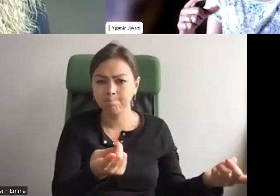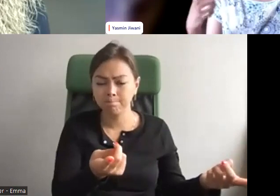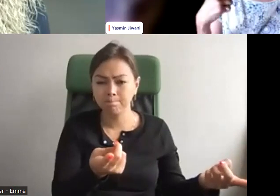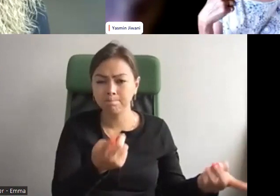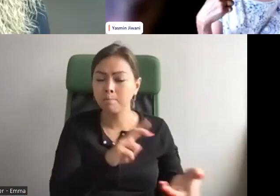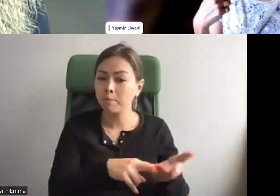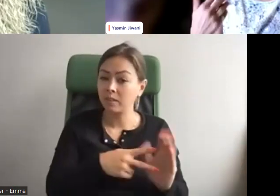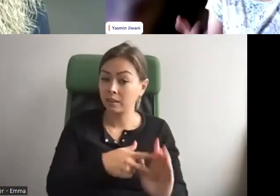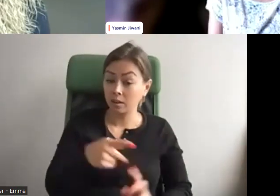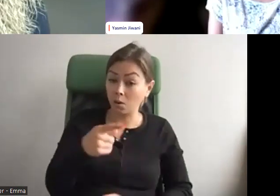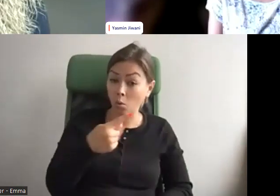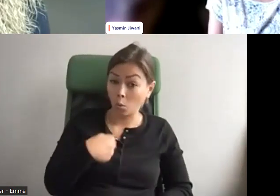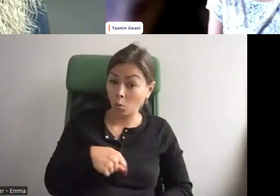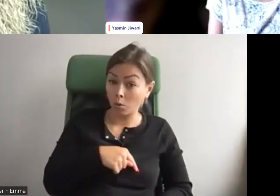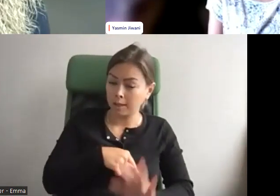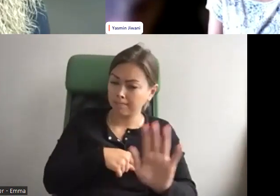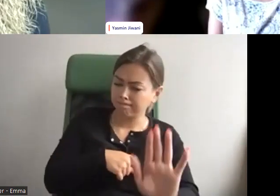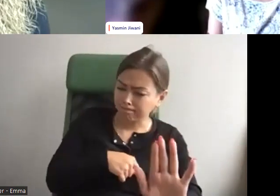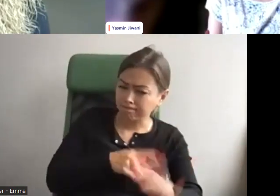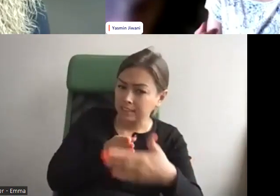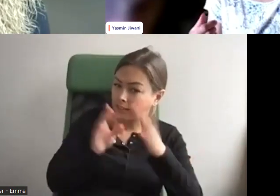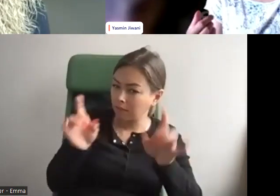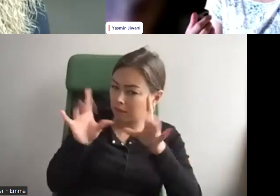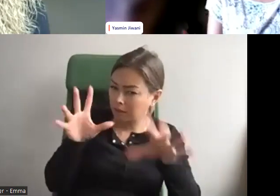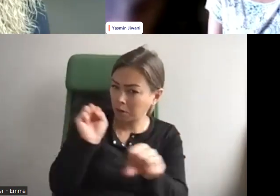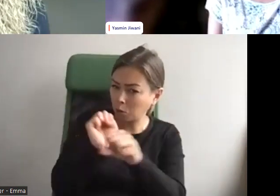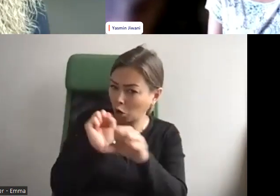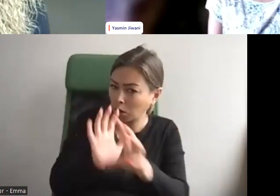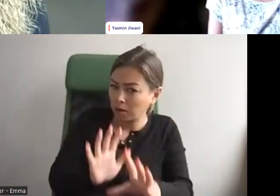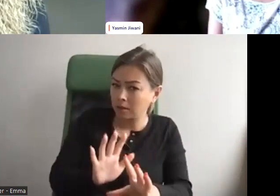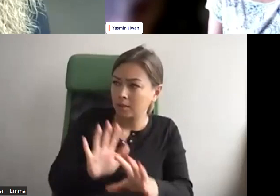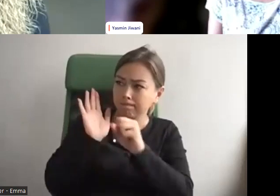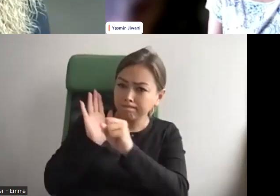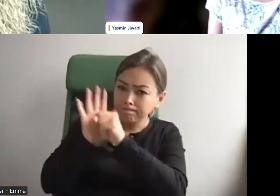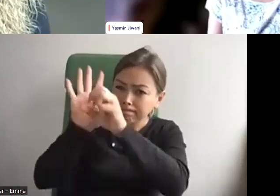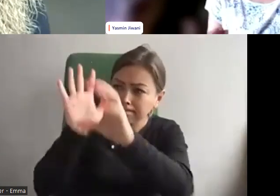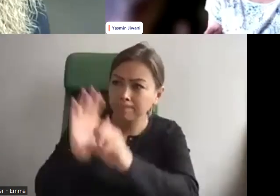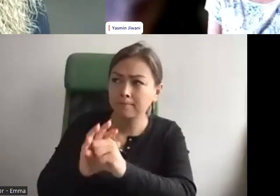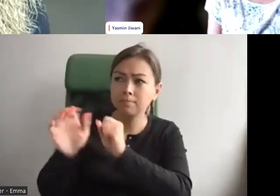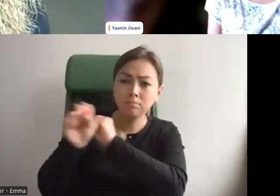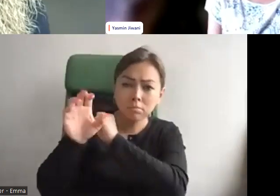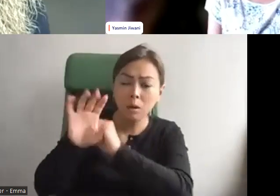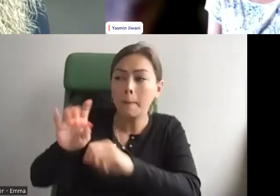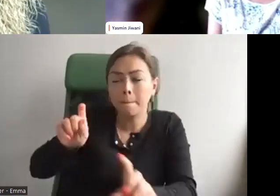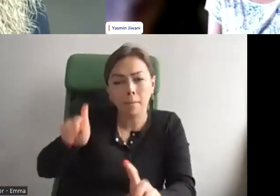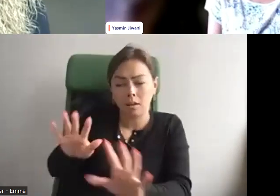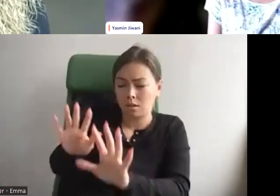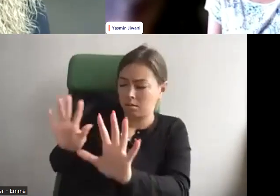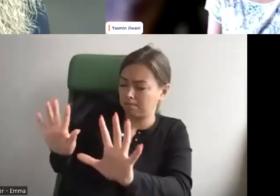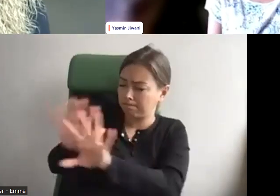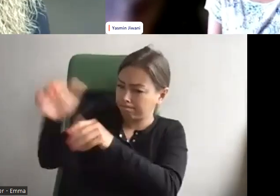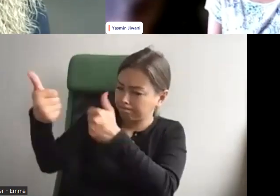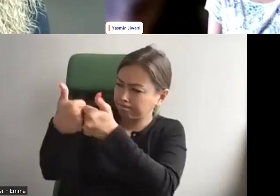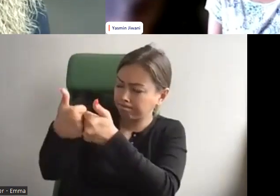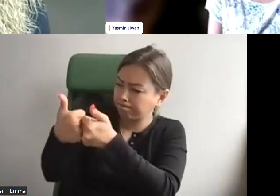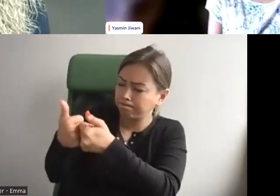how we as anti-violence workers and advocates and activists actually challenge those frames. How